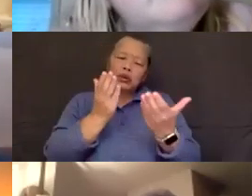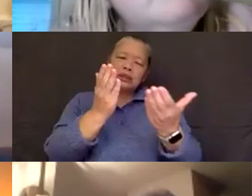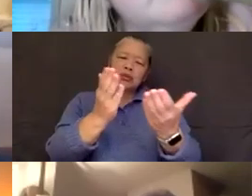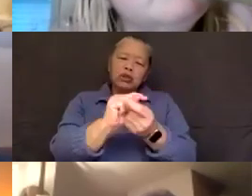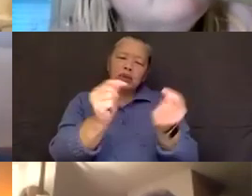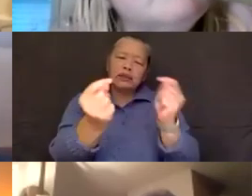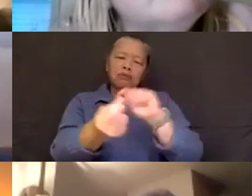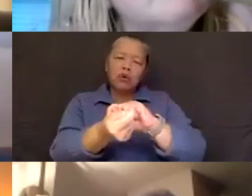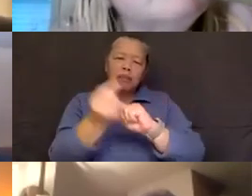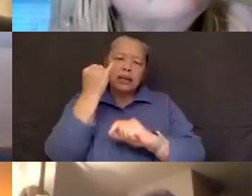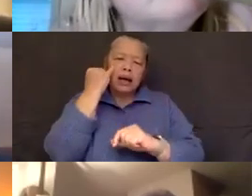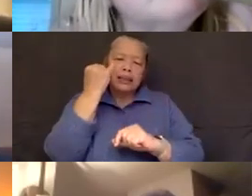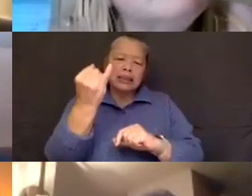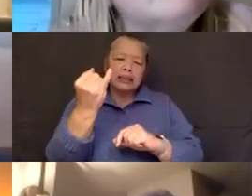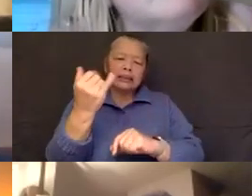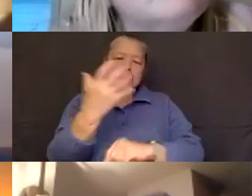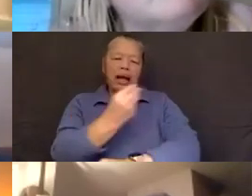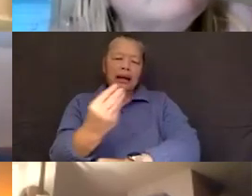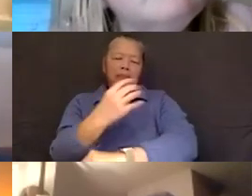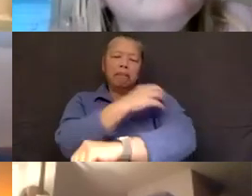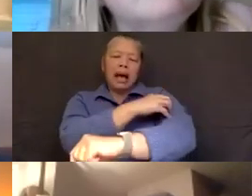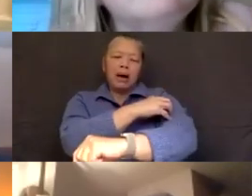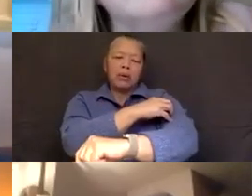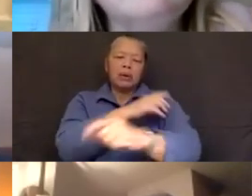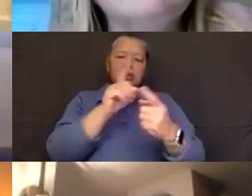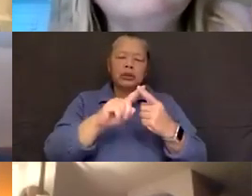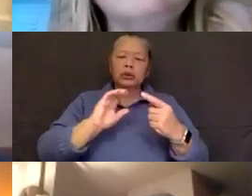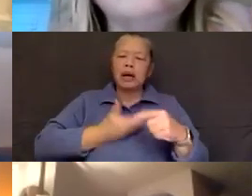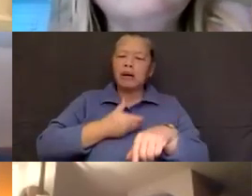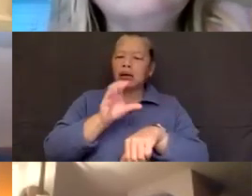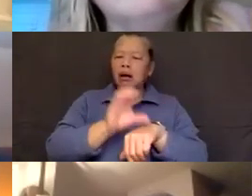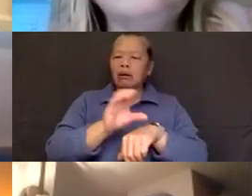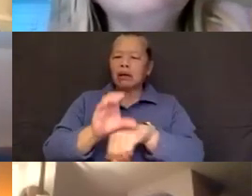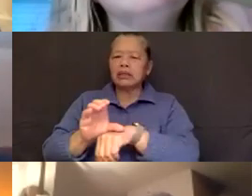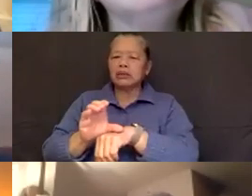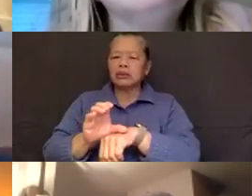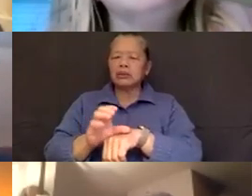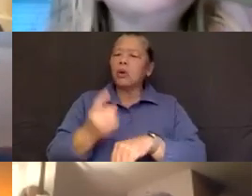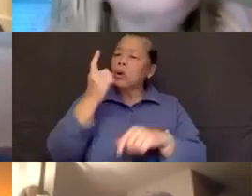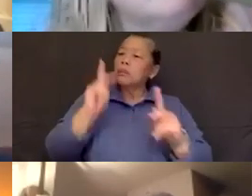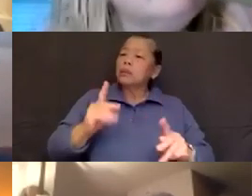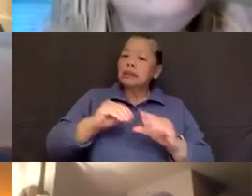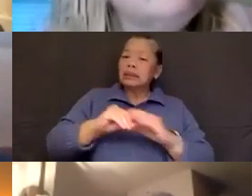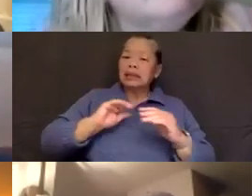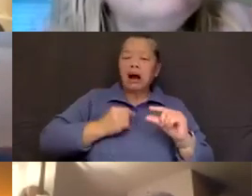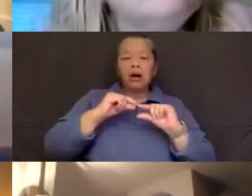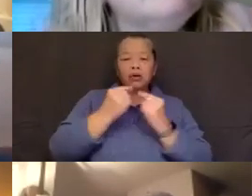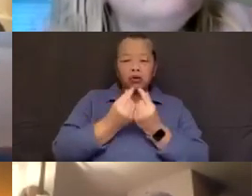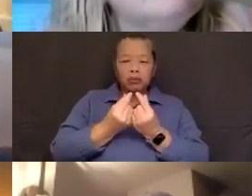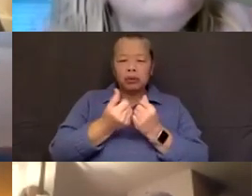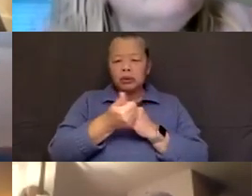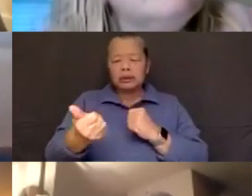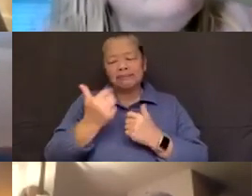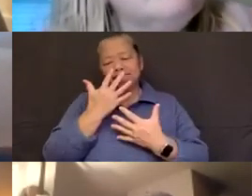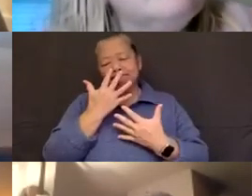transformative ideas and power to our congregations. So a member of our group was